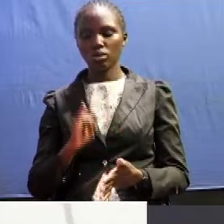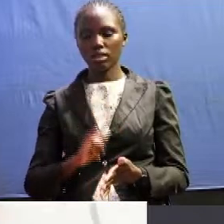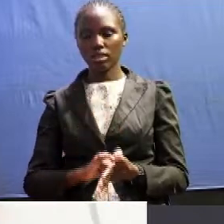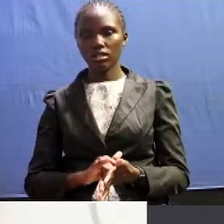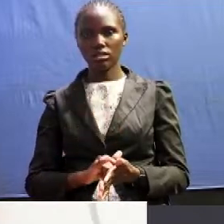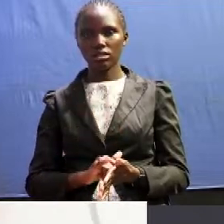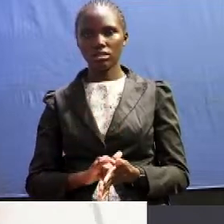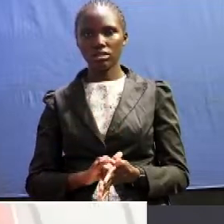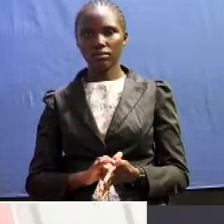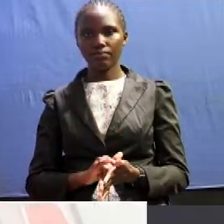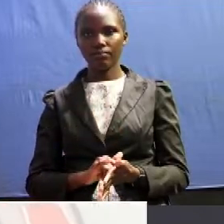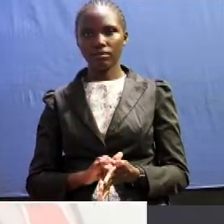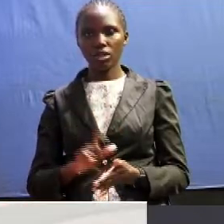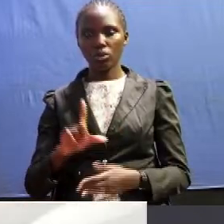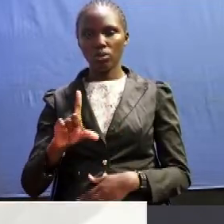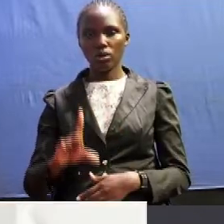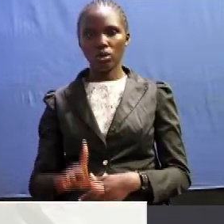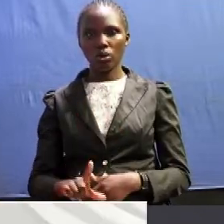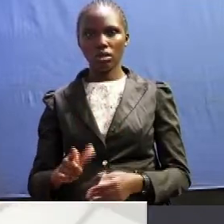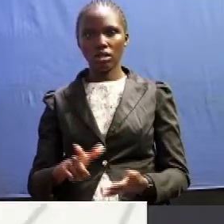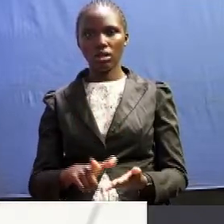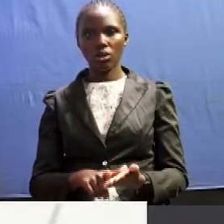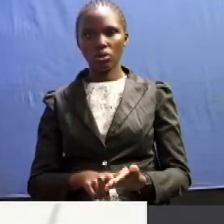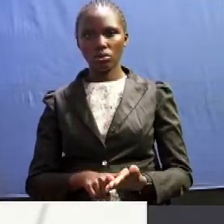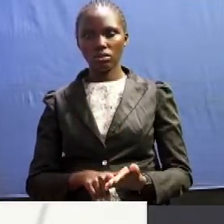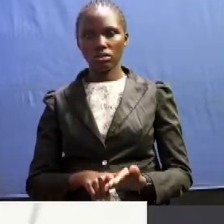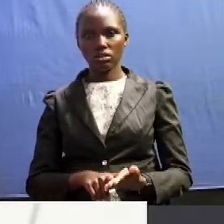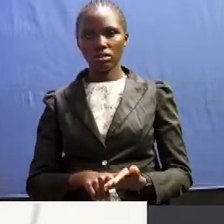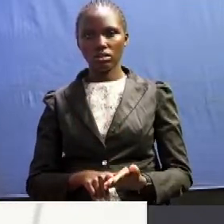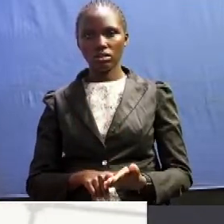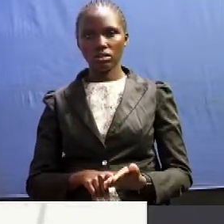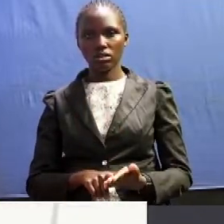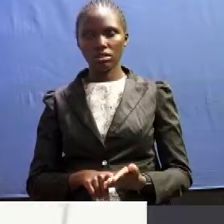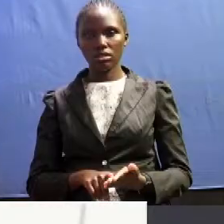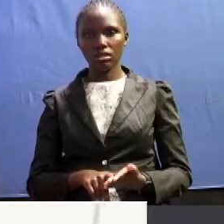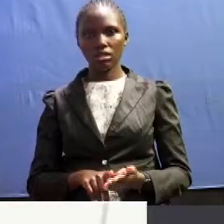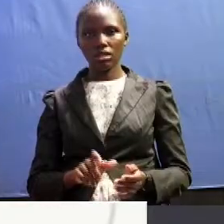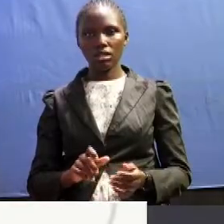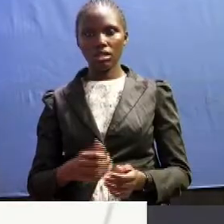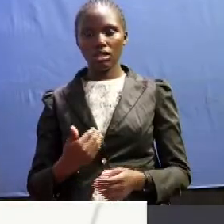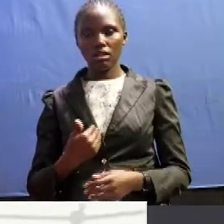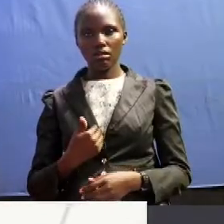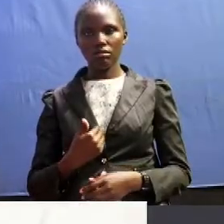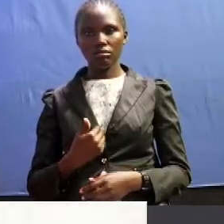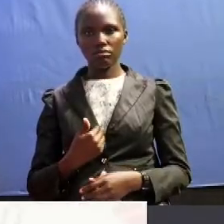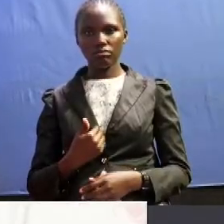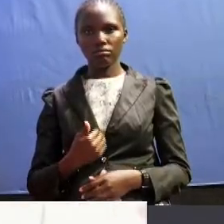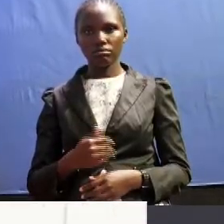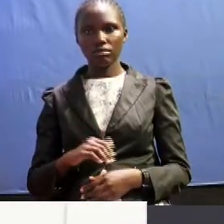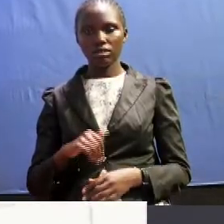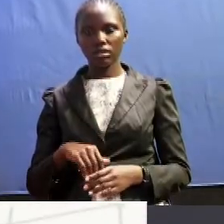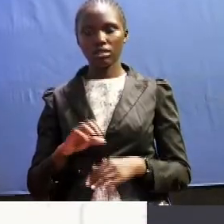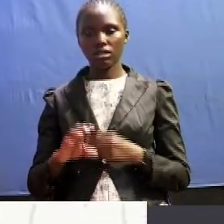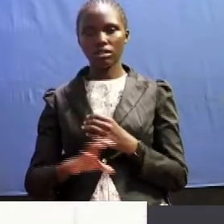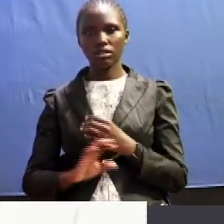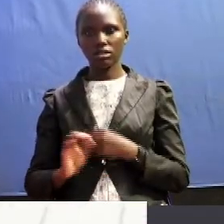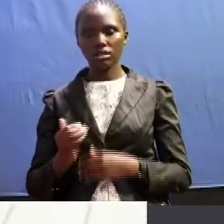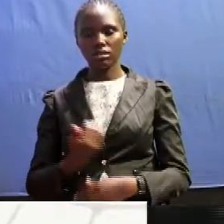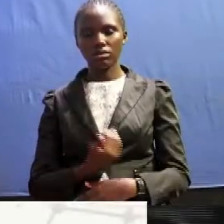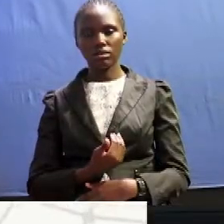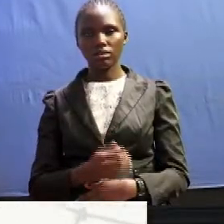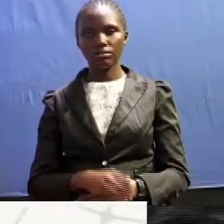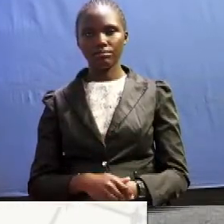that we reduce the debt risks that was facing this country, or has been facing